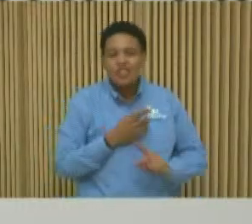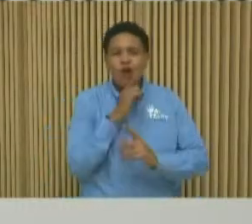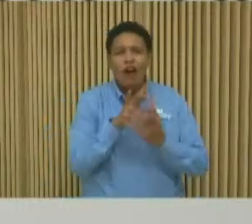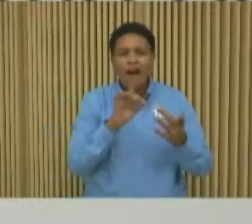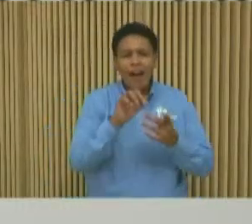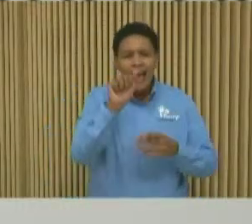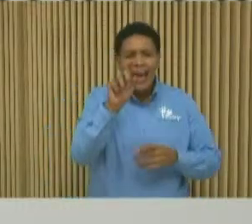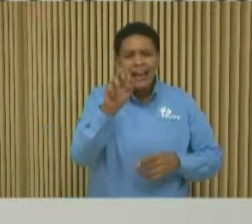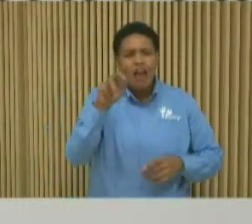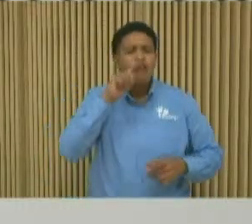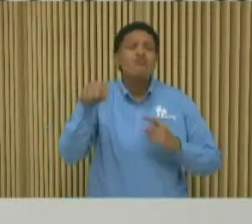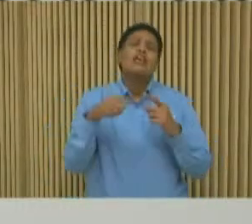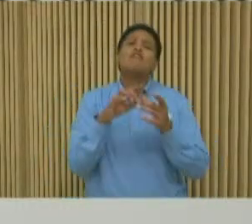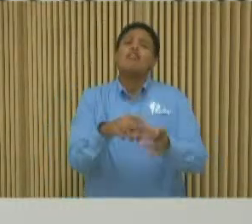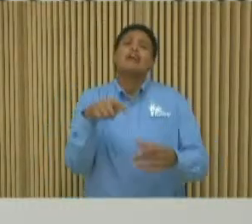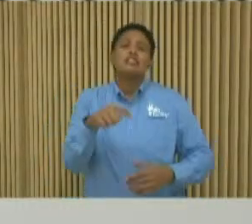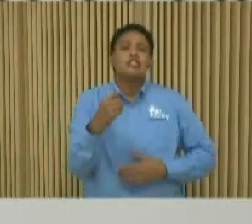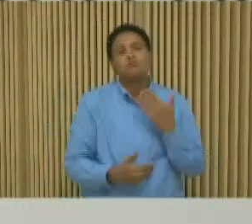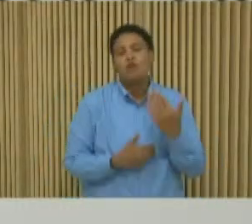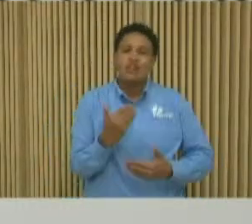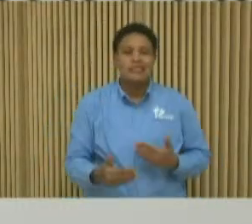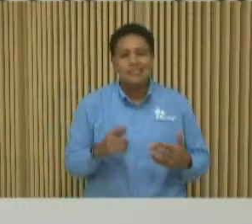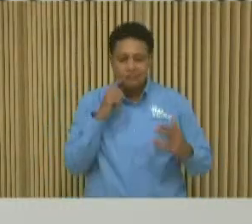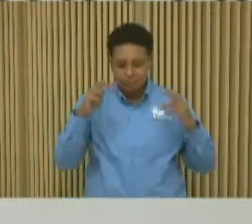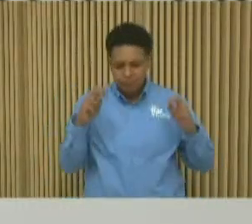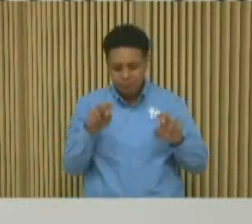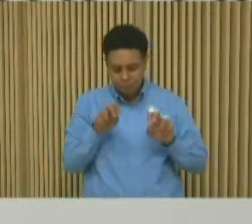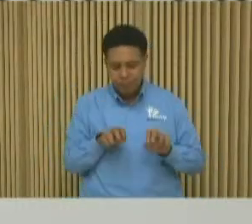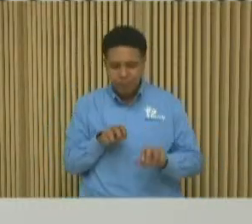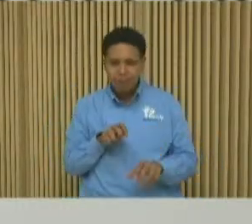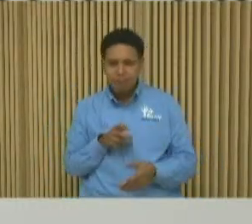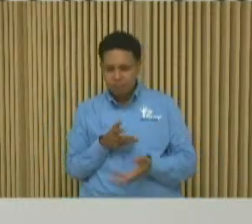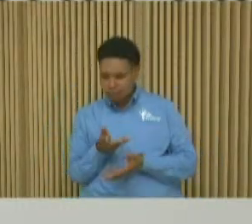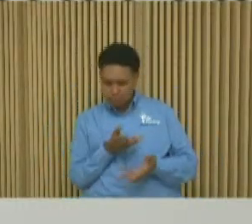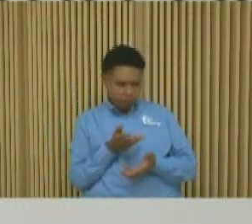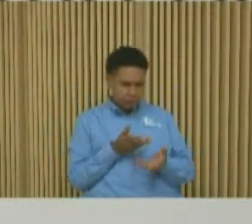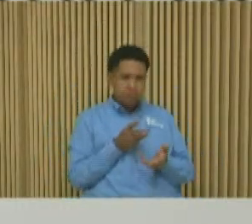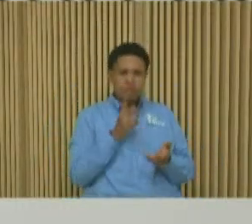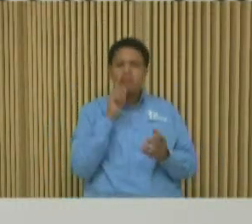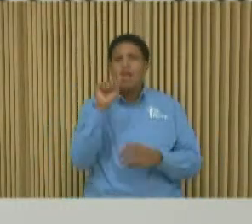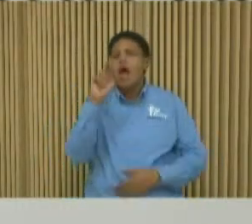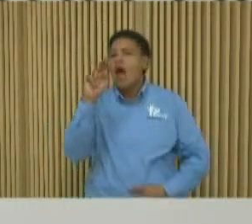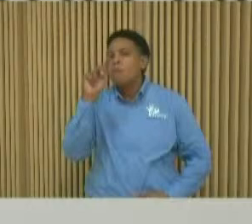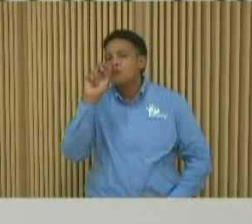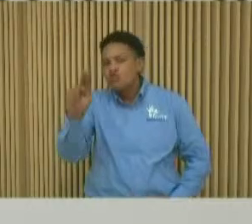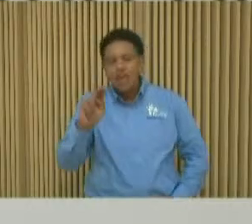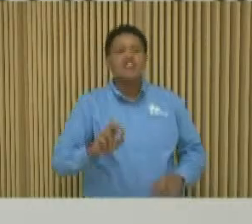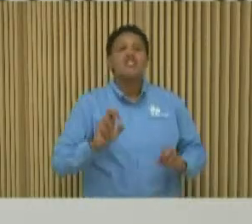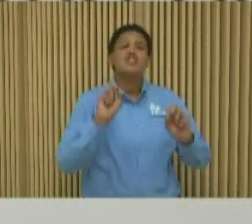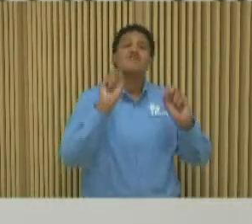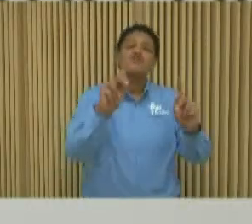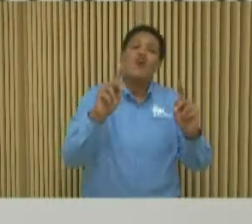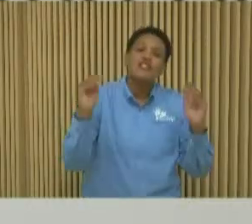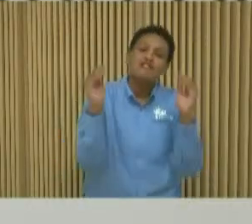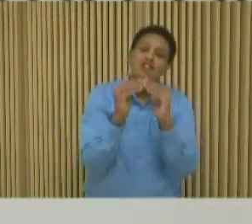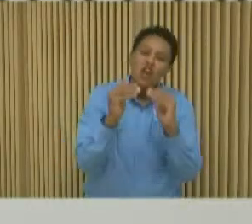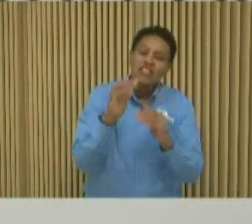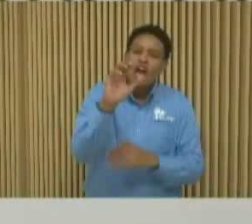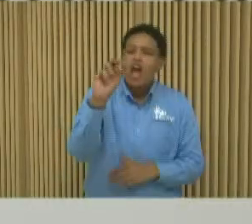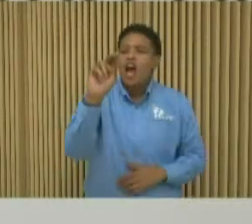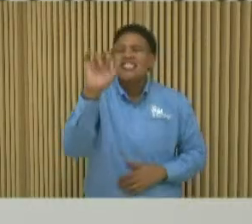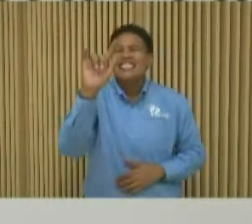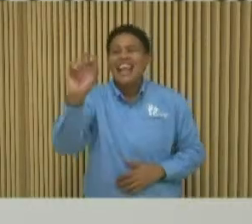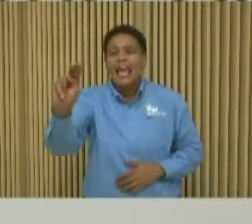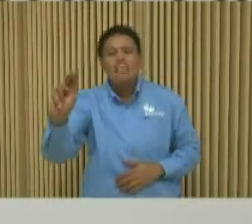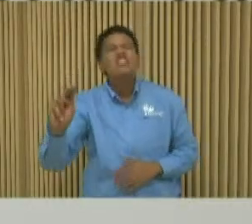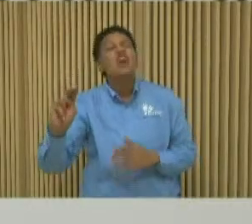about these processes: mediation, arbitration, restorative justice, conciliation, and so on. And conciliation is used